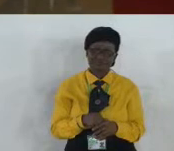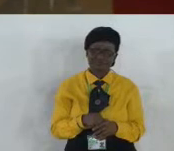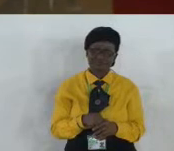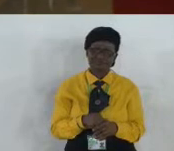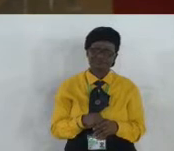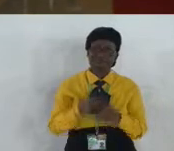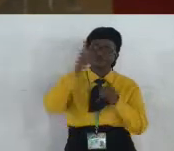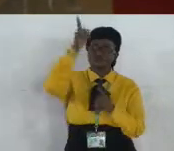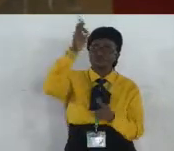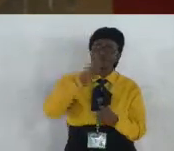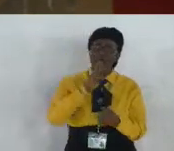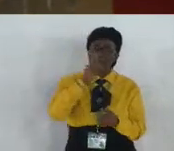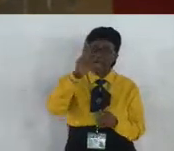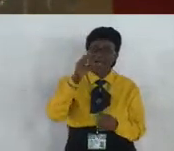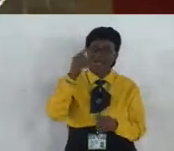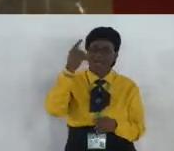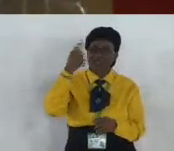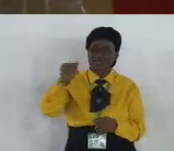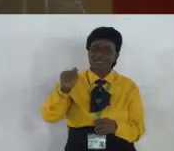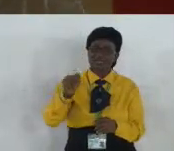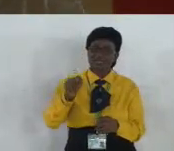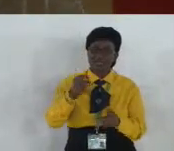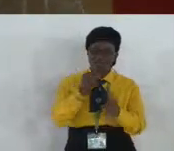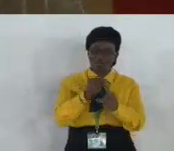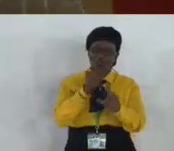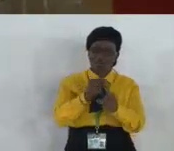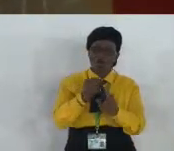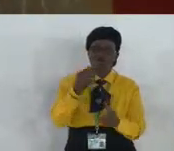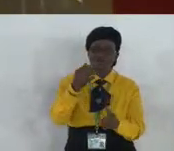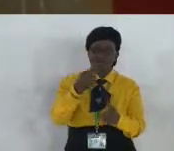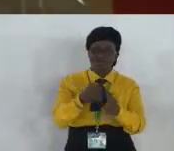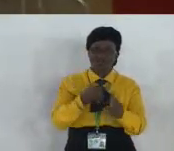You are the Word from the beginning.